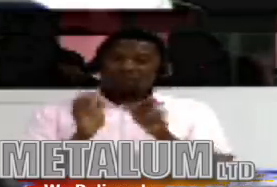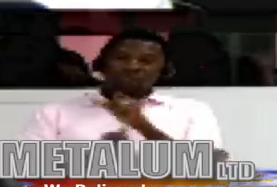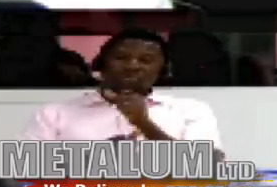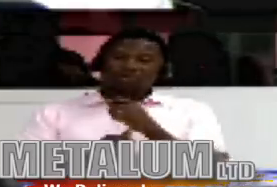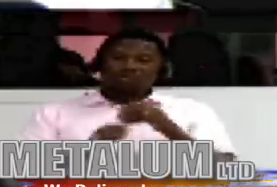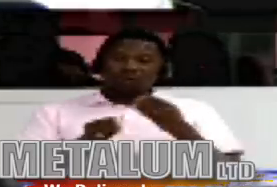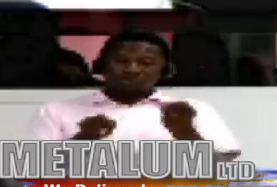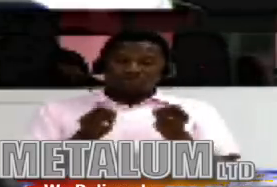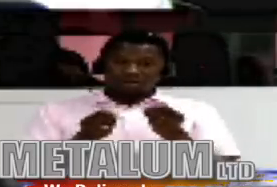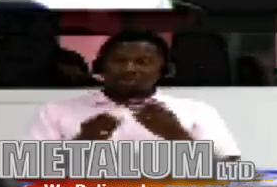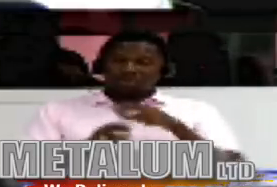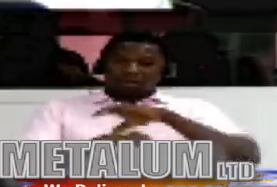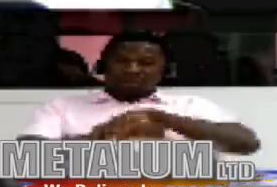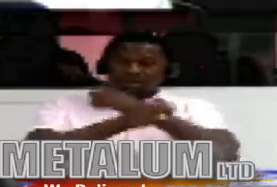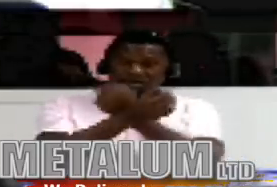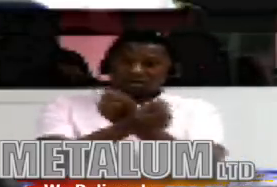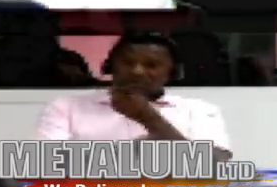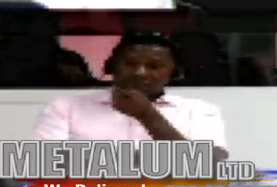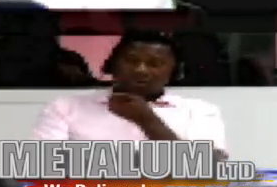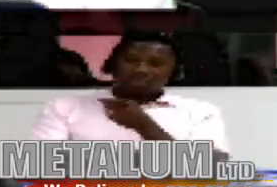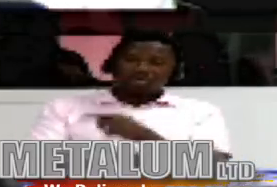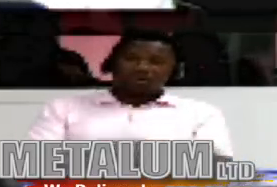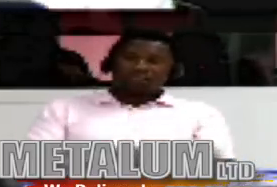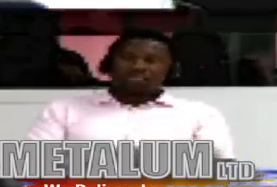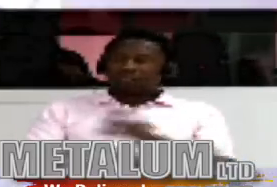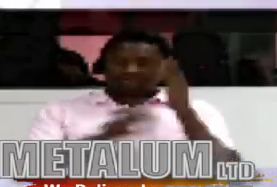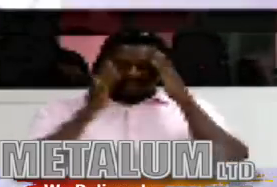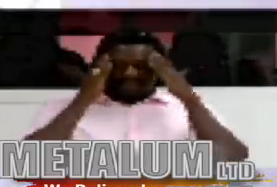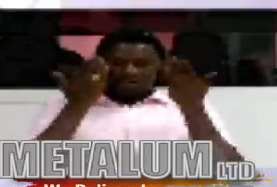you? I don't.